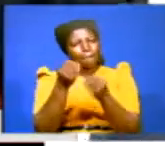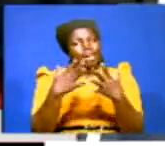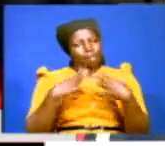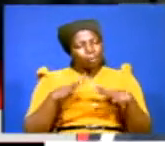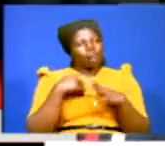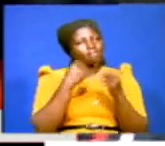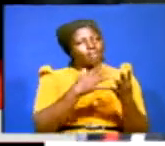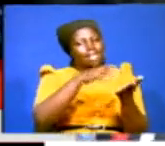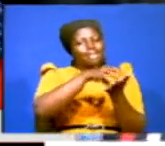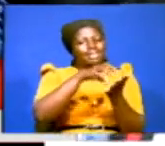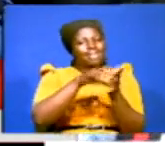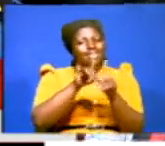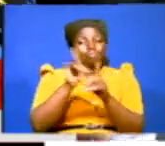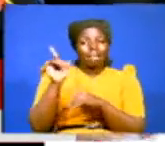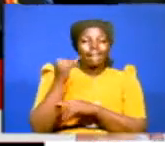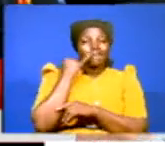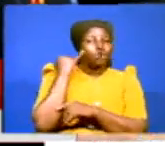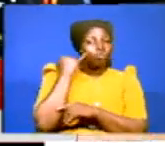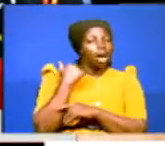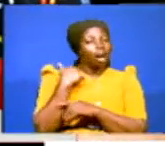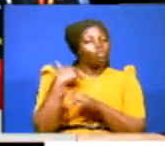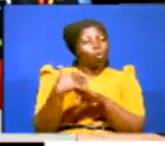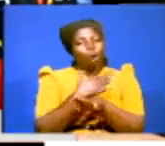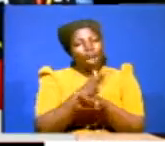Nakuru everywhere. She has gone too many people, so she need,